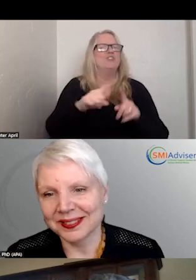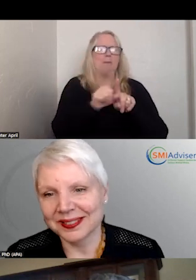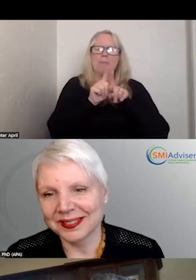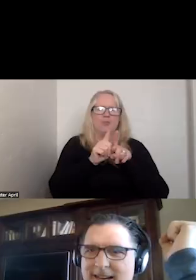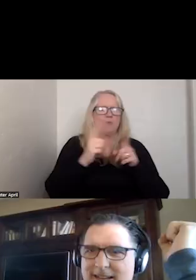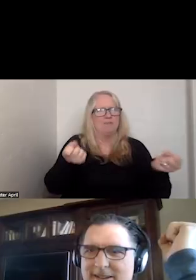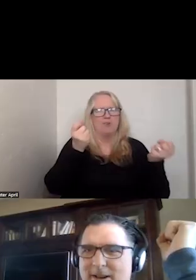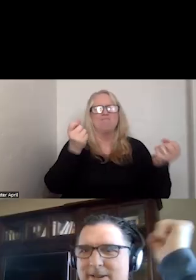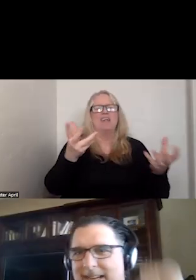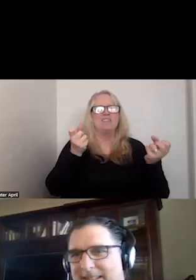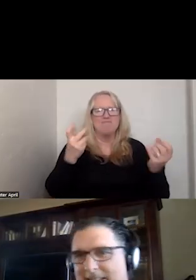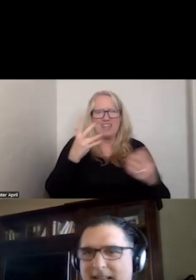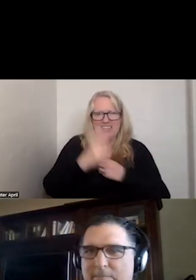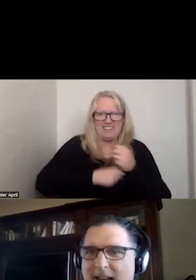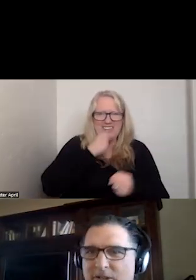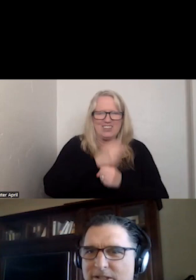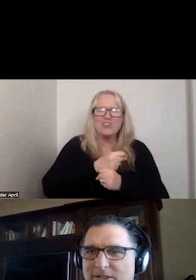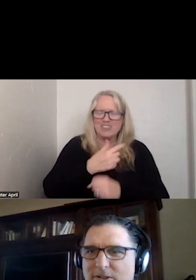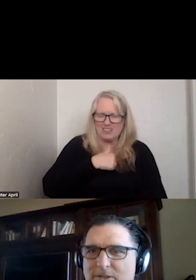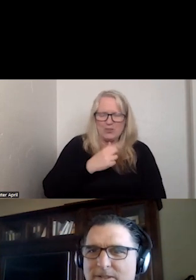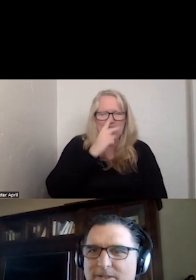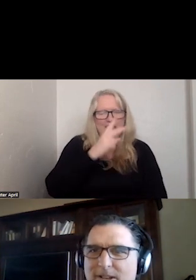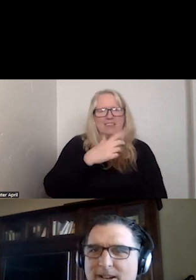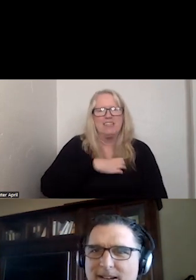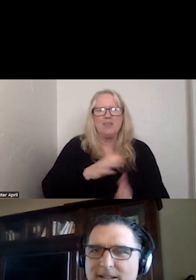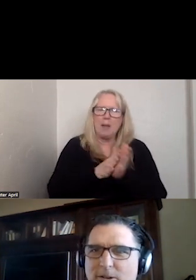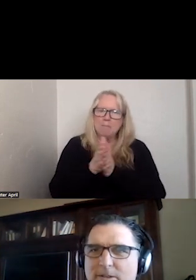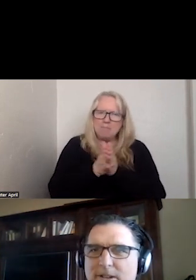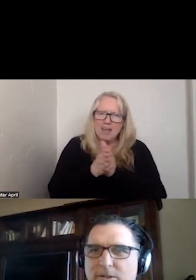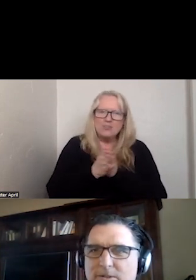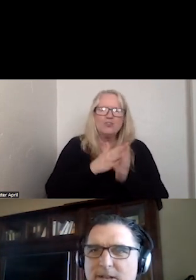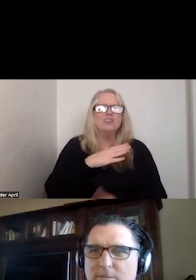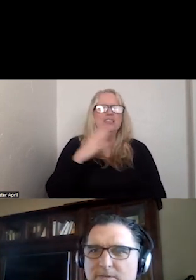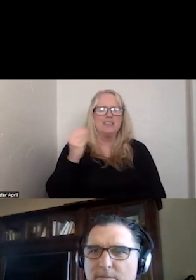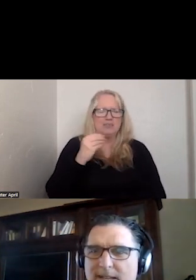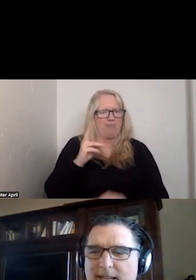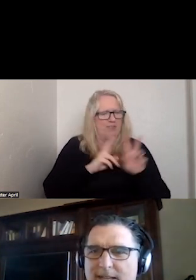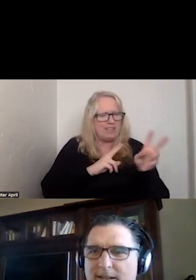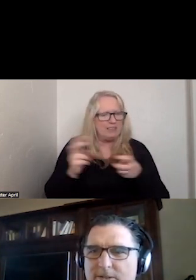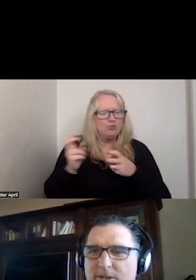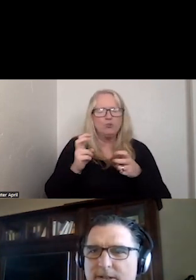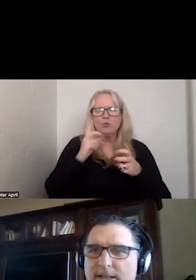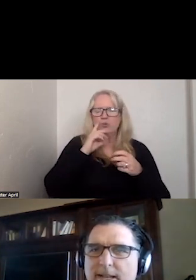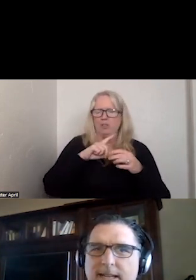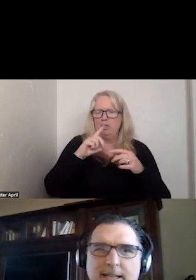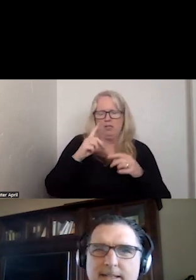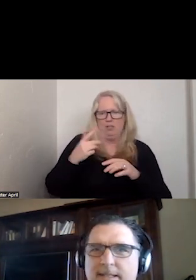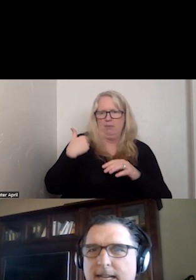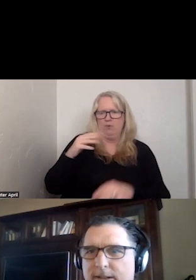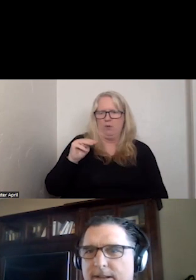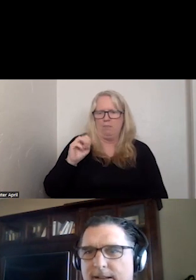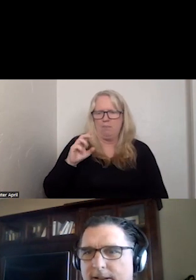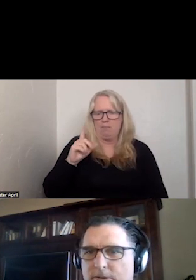years, and I always got to see that passion in terms of the issues that were before Medicaid in Arizona. Second